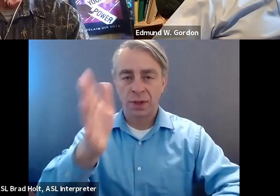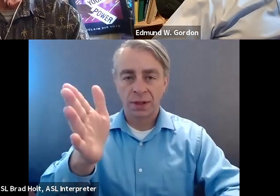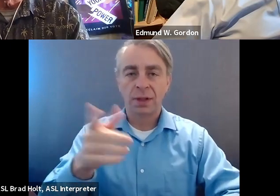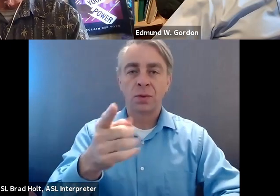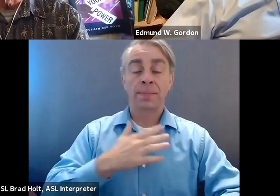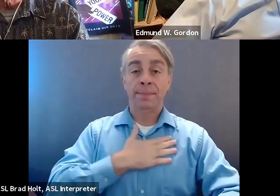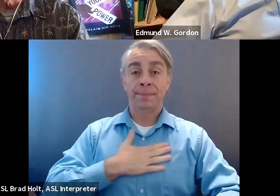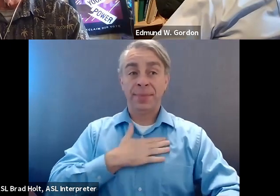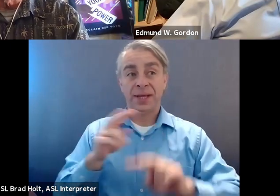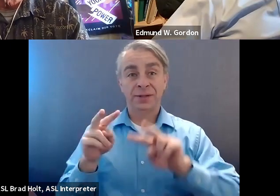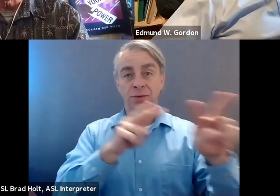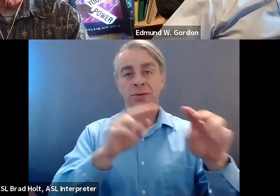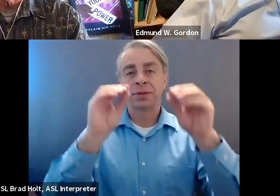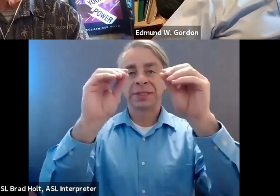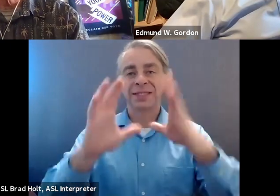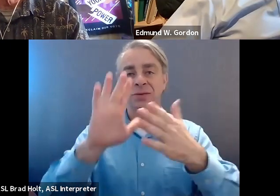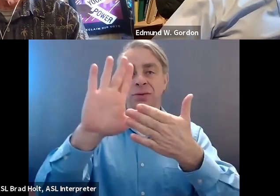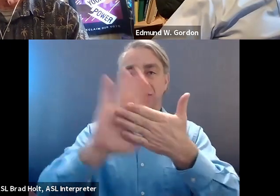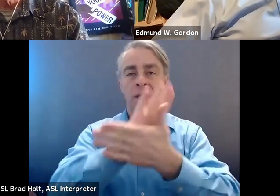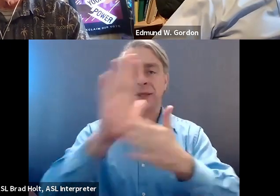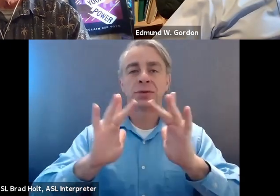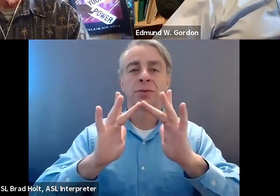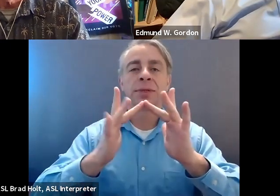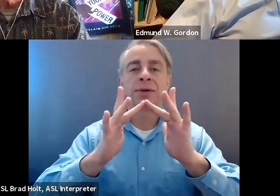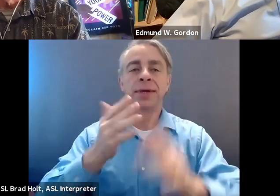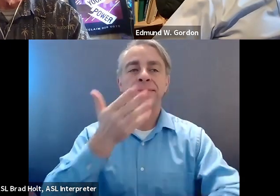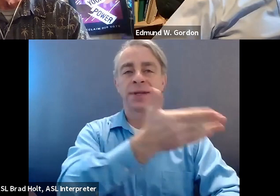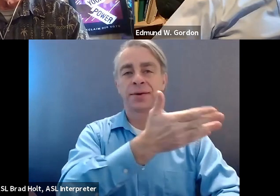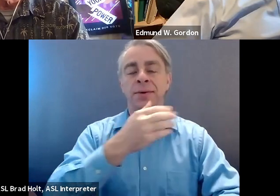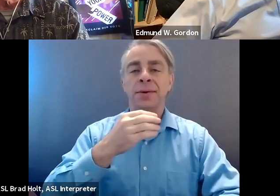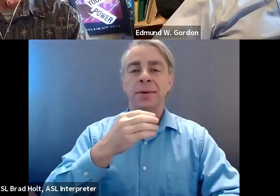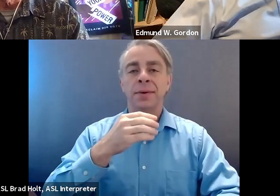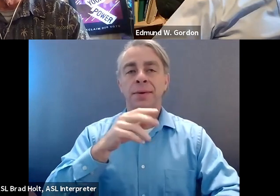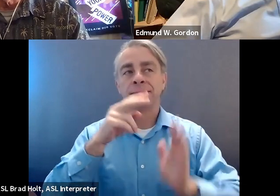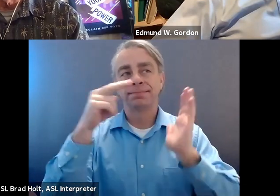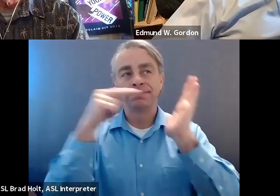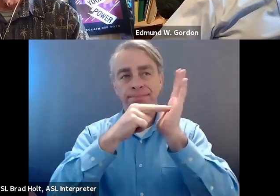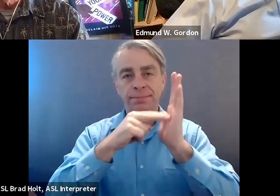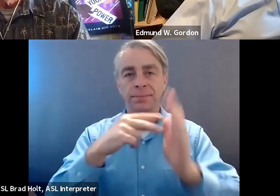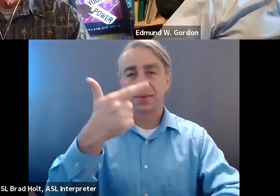the Teachers College website and look for the